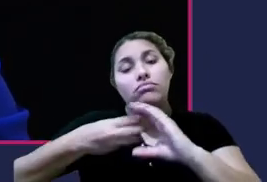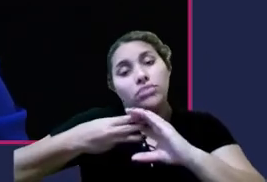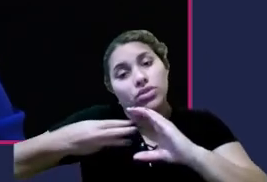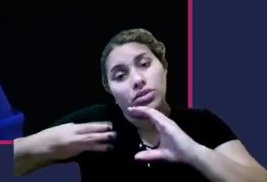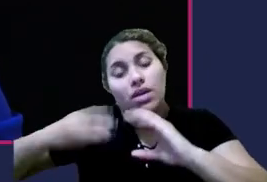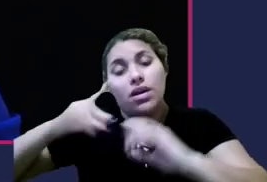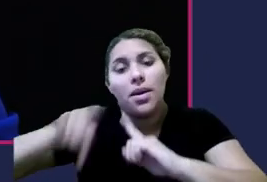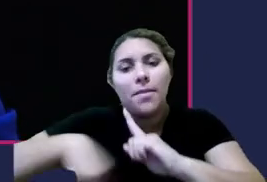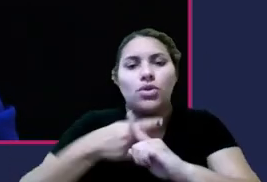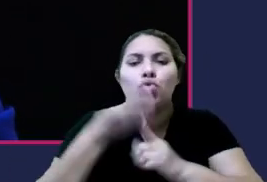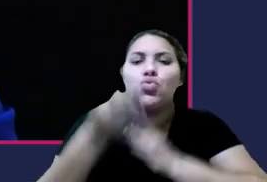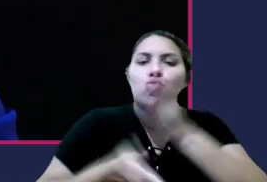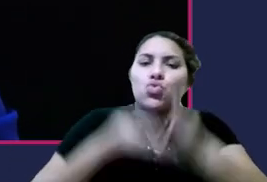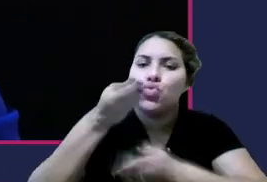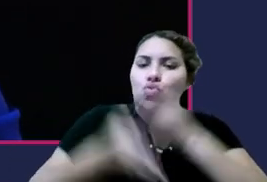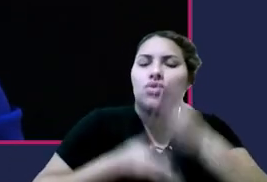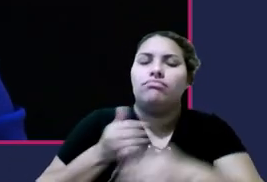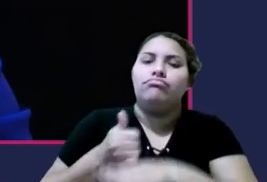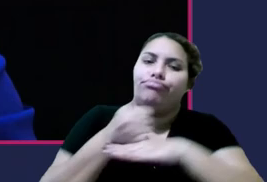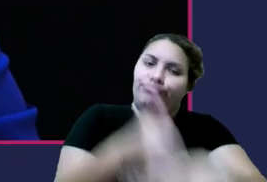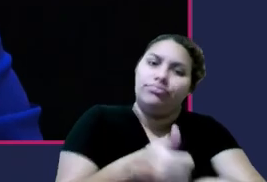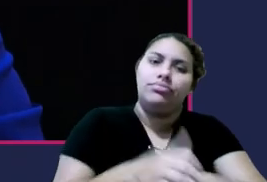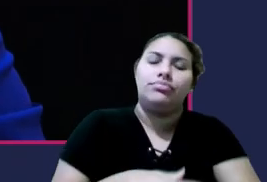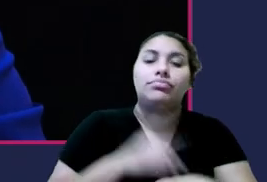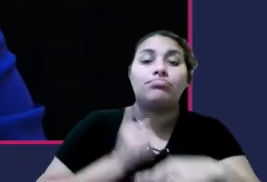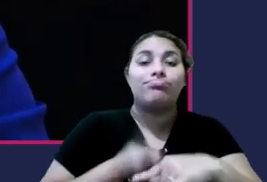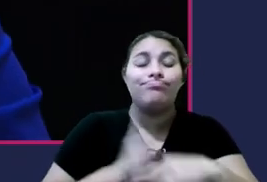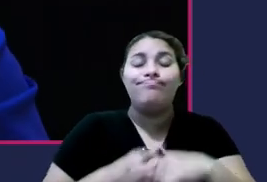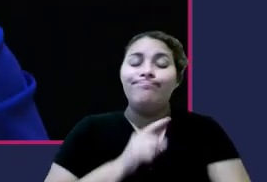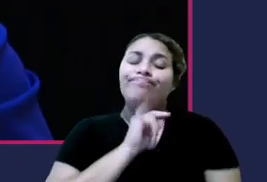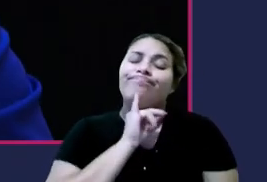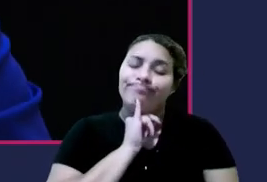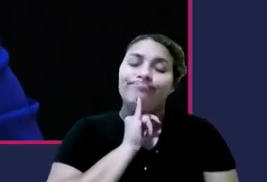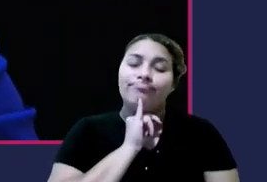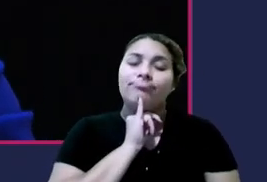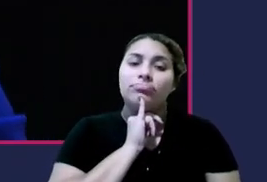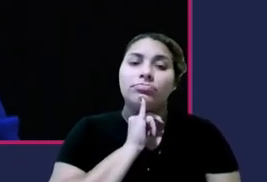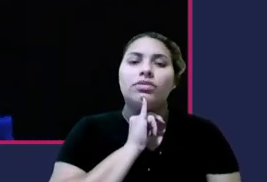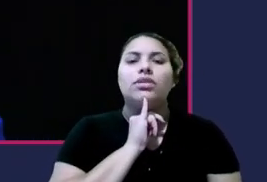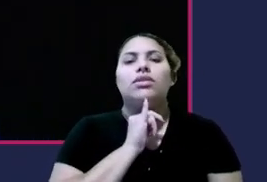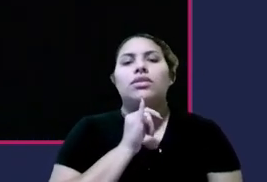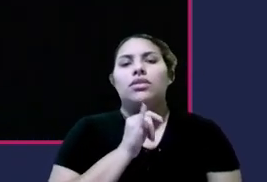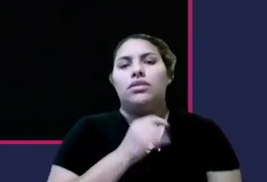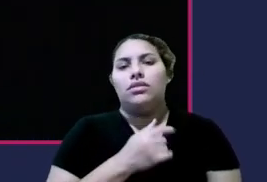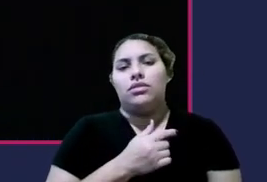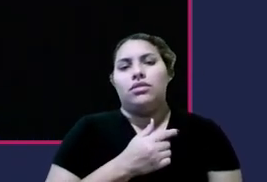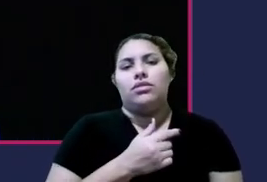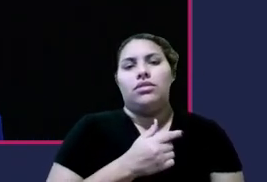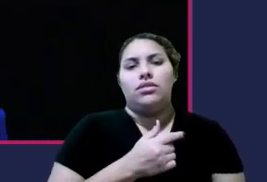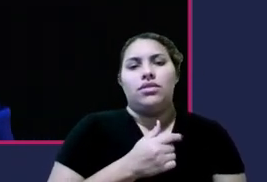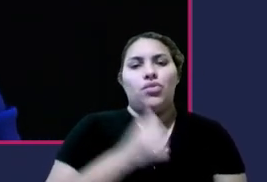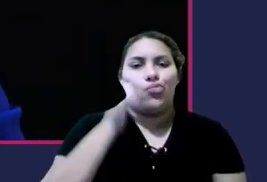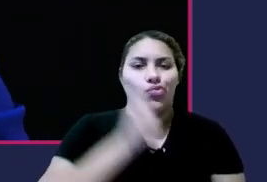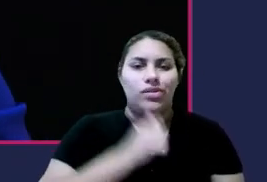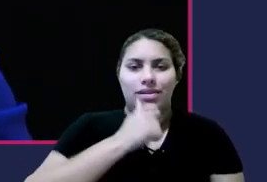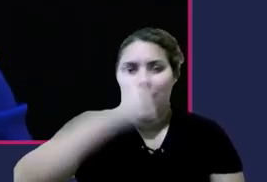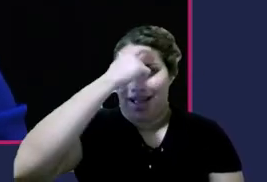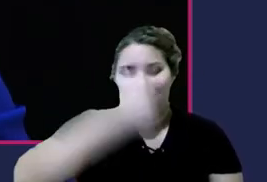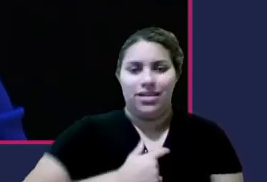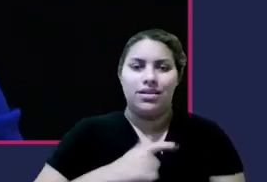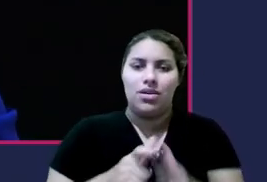with rare disease with their caregivers, because unfortunately the caregiver, especially the